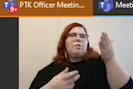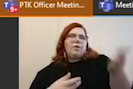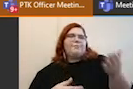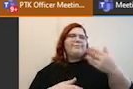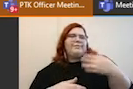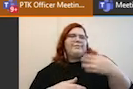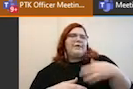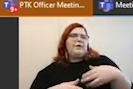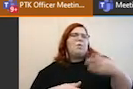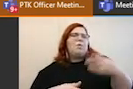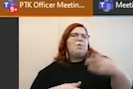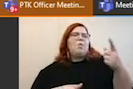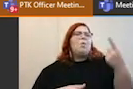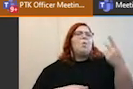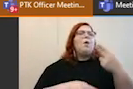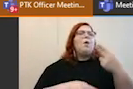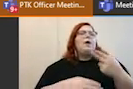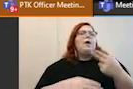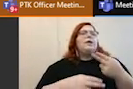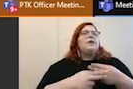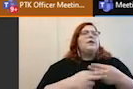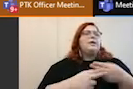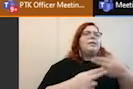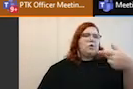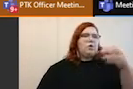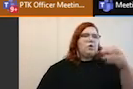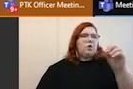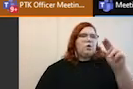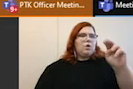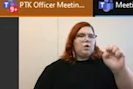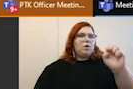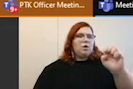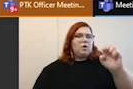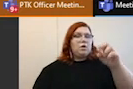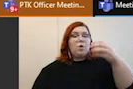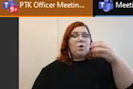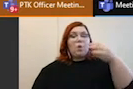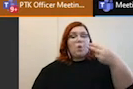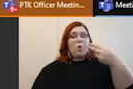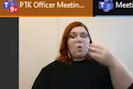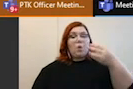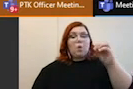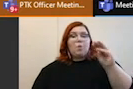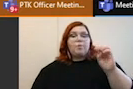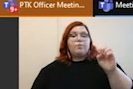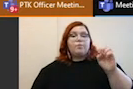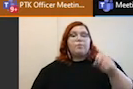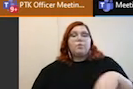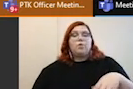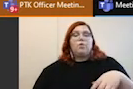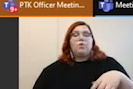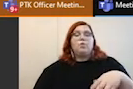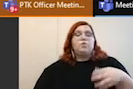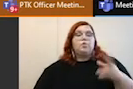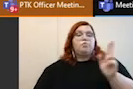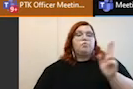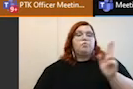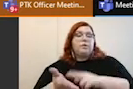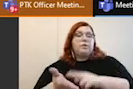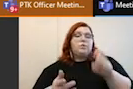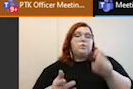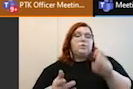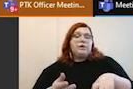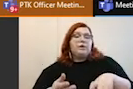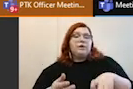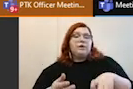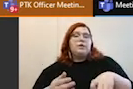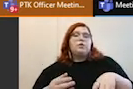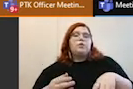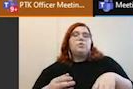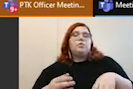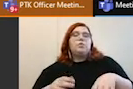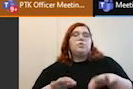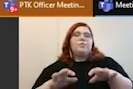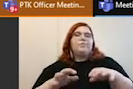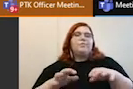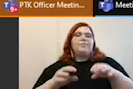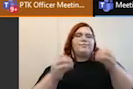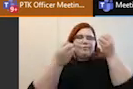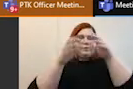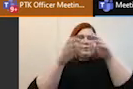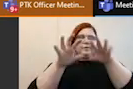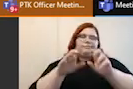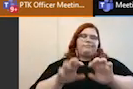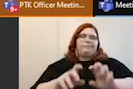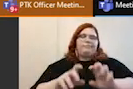sign up for an account, you just need to create a project. You fill in the information. So what's the